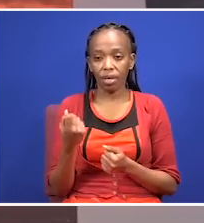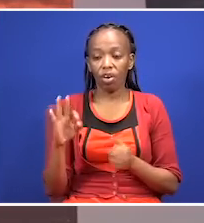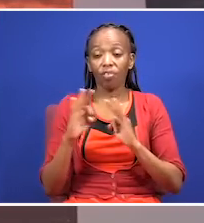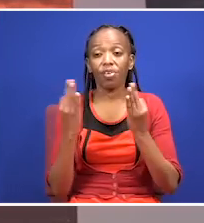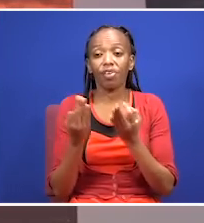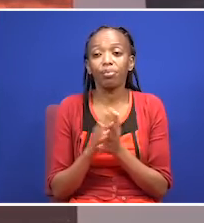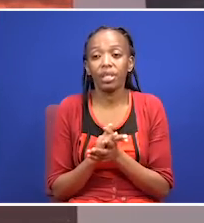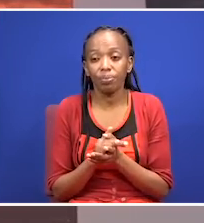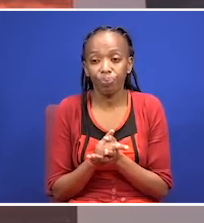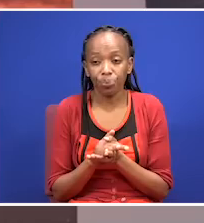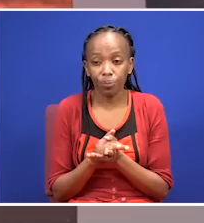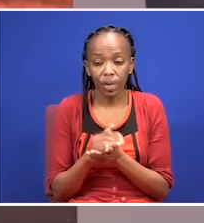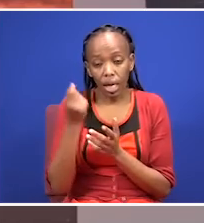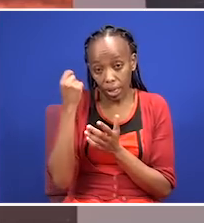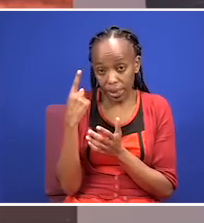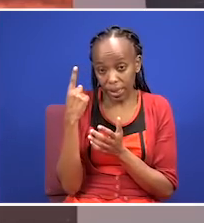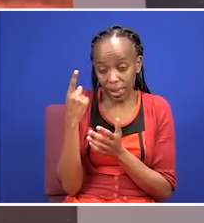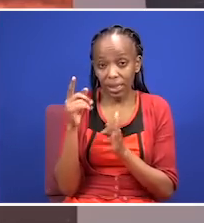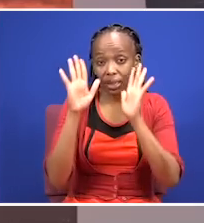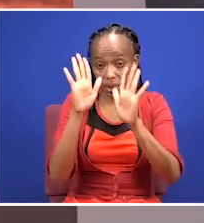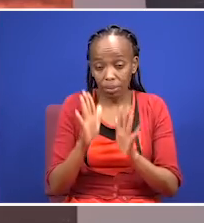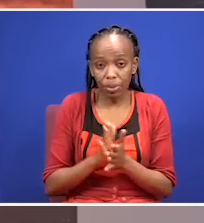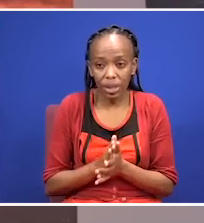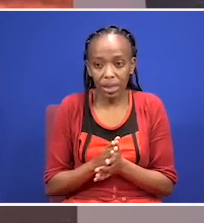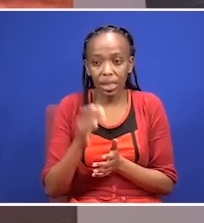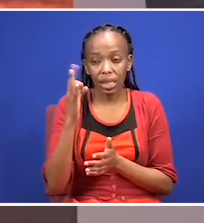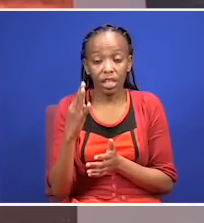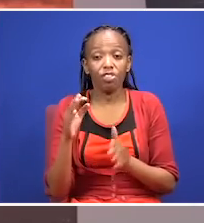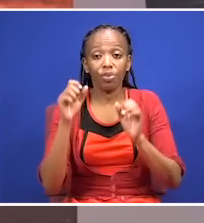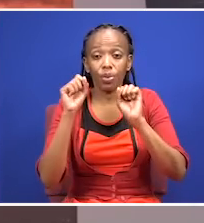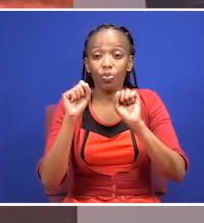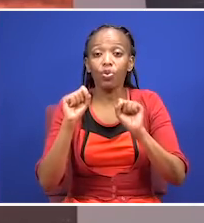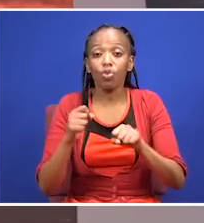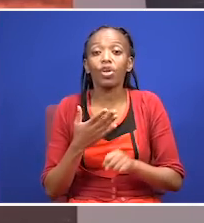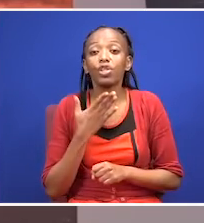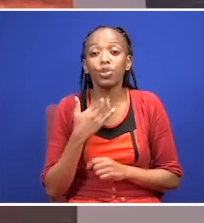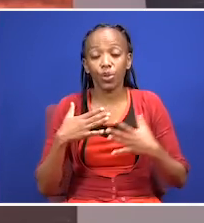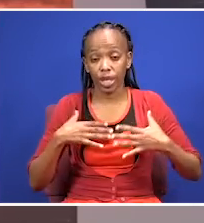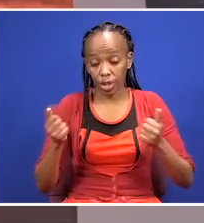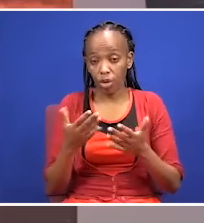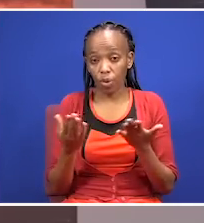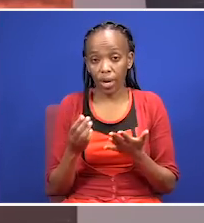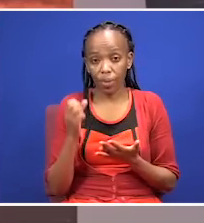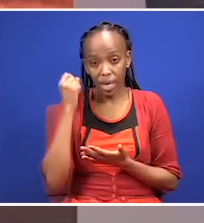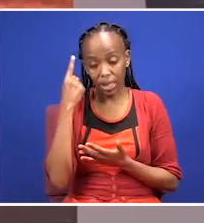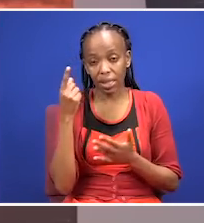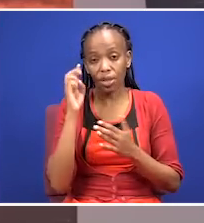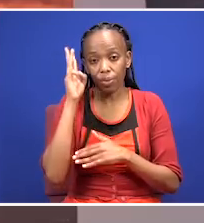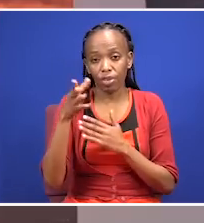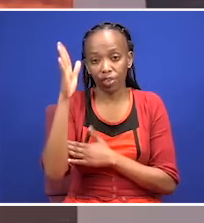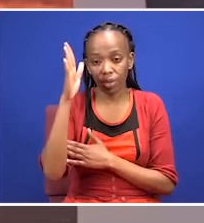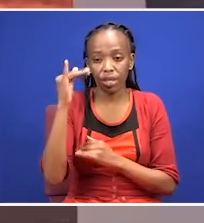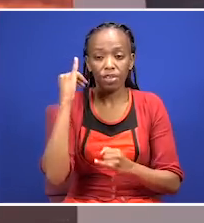the family discernment is critical if we are going to heal where we discern the will of god but finally god's